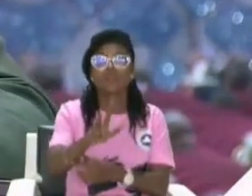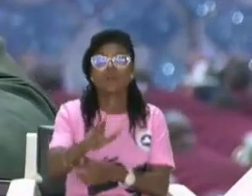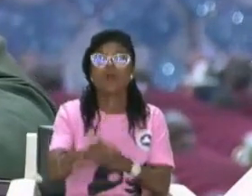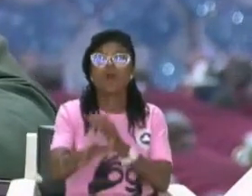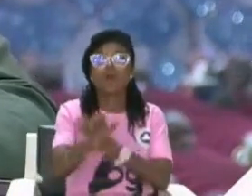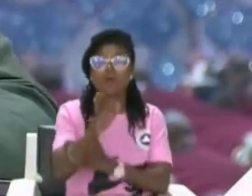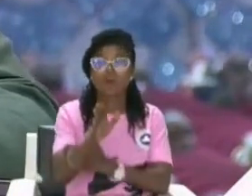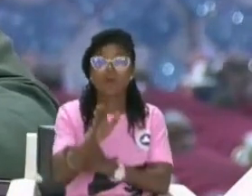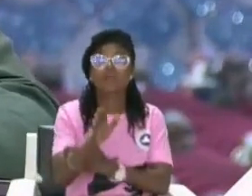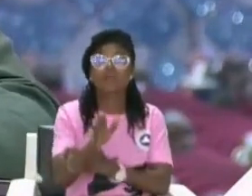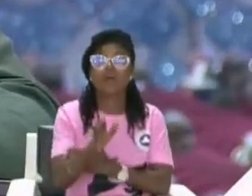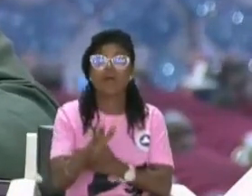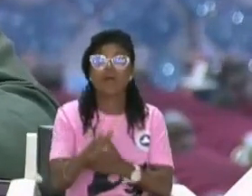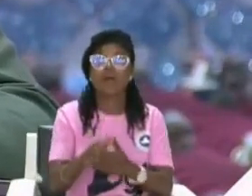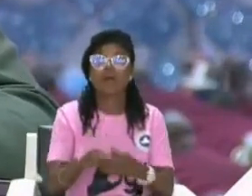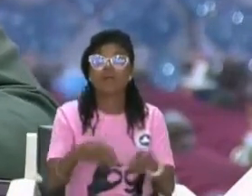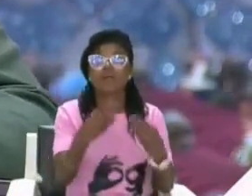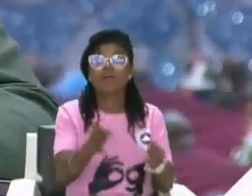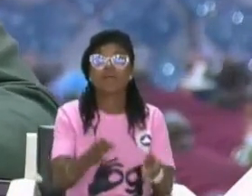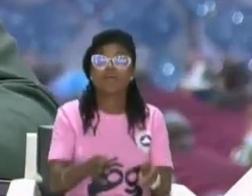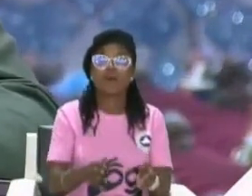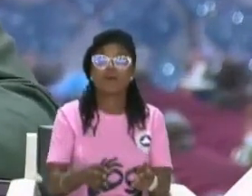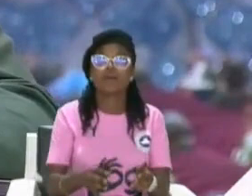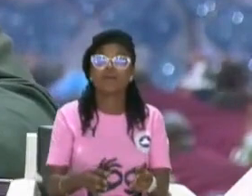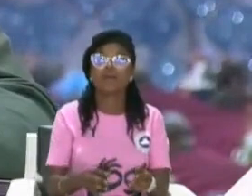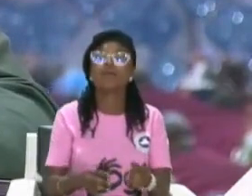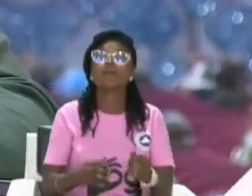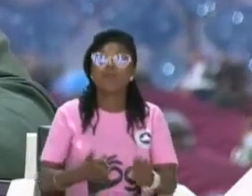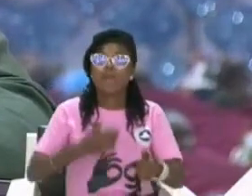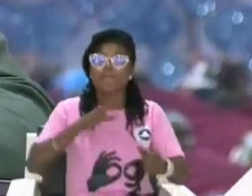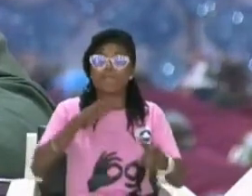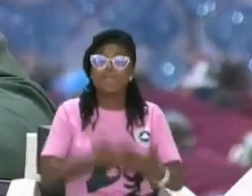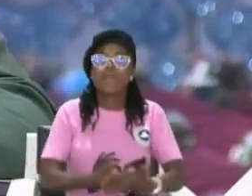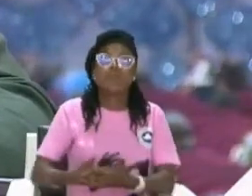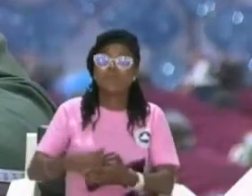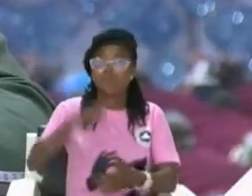a bouncing baby boy.